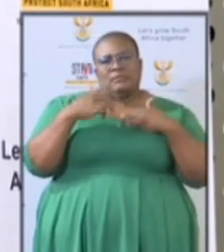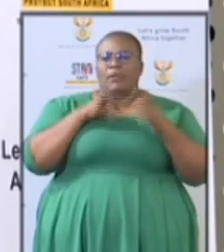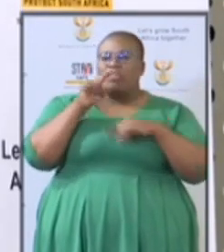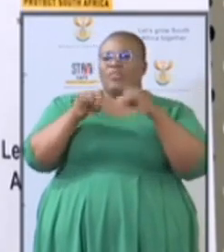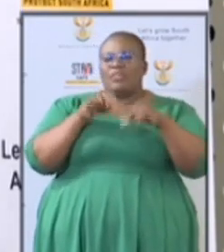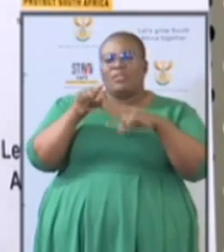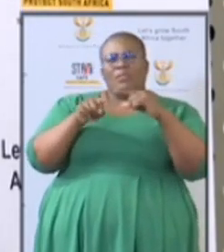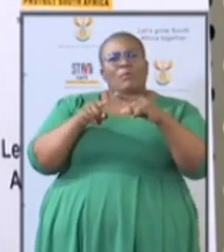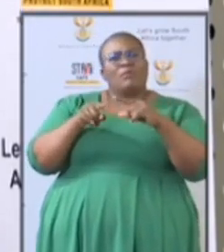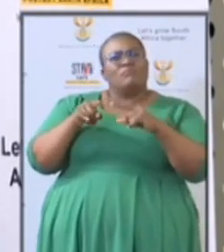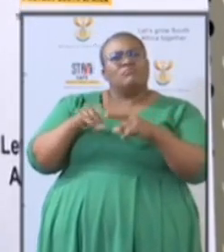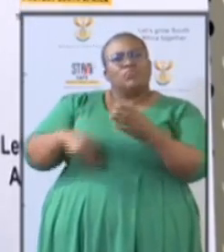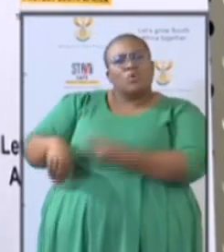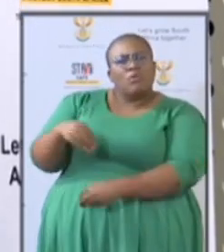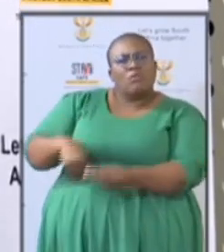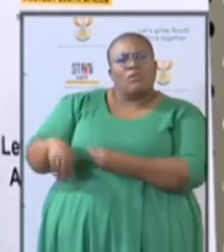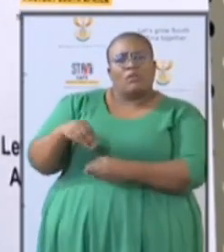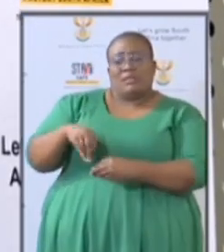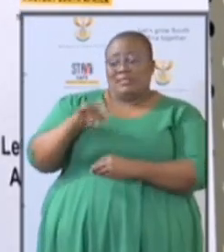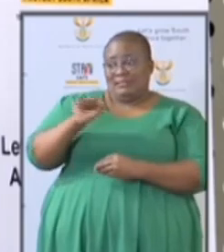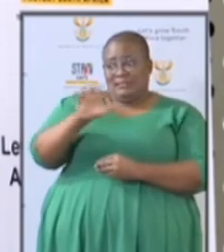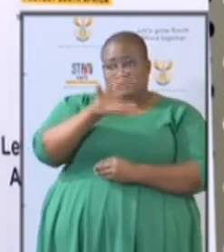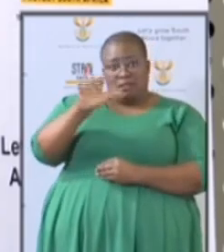allegations of corruptions across the country.